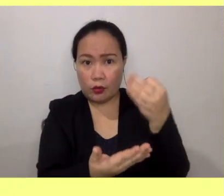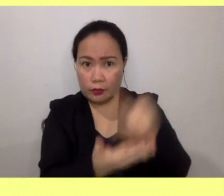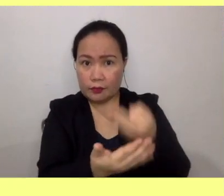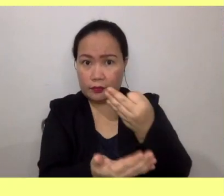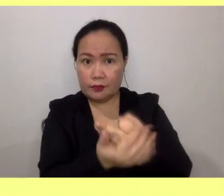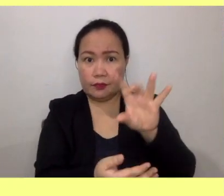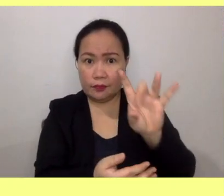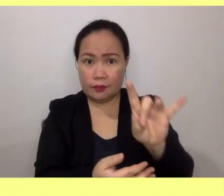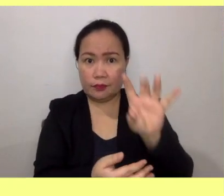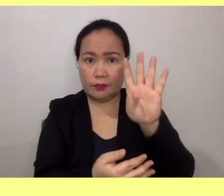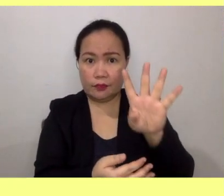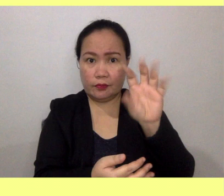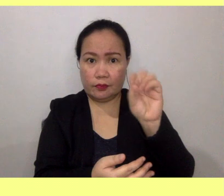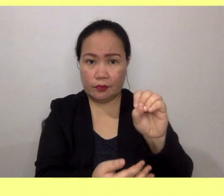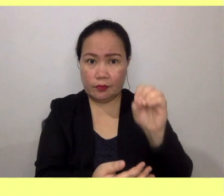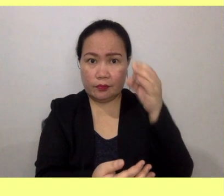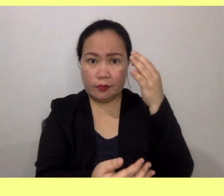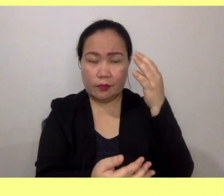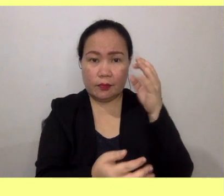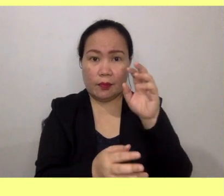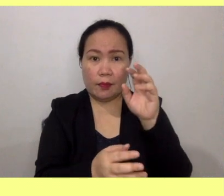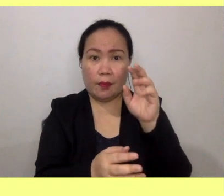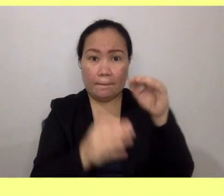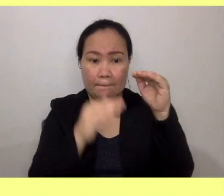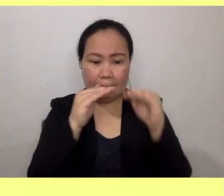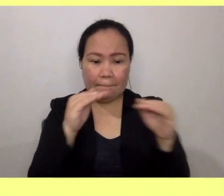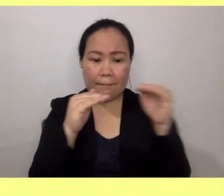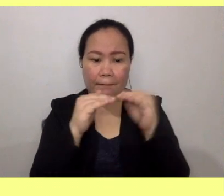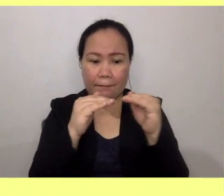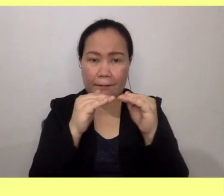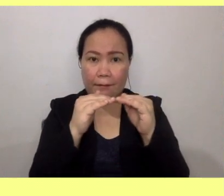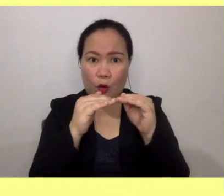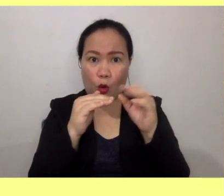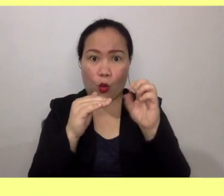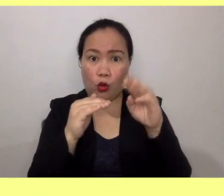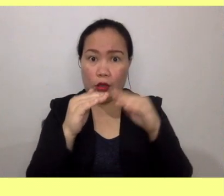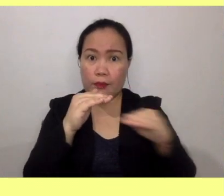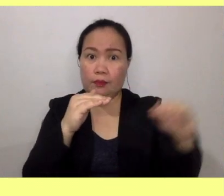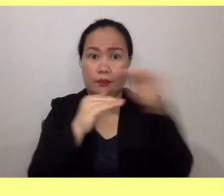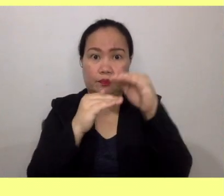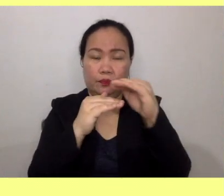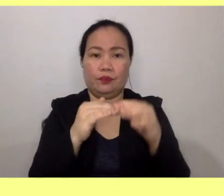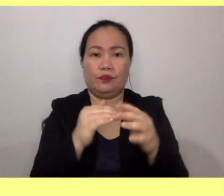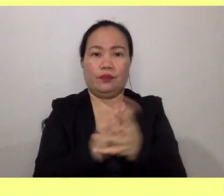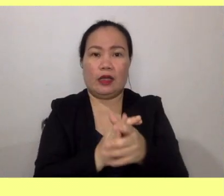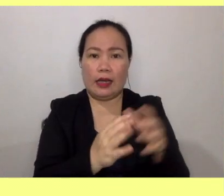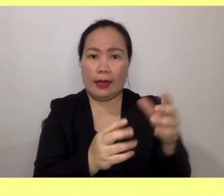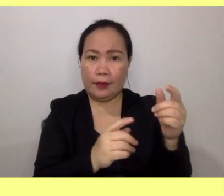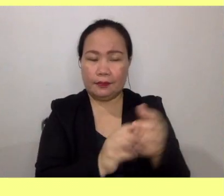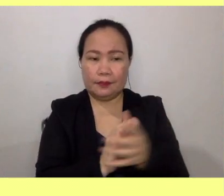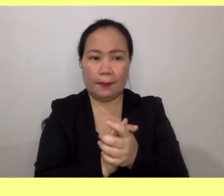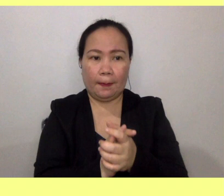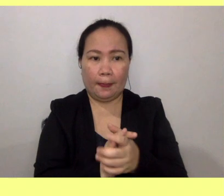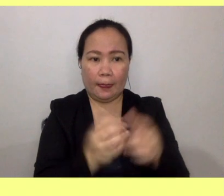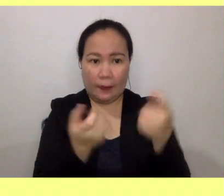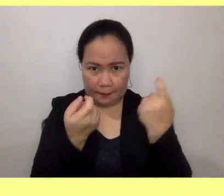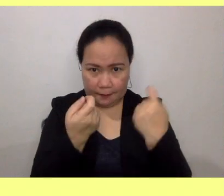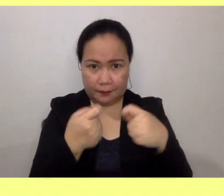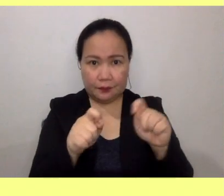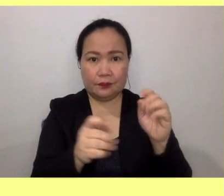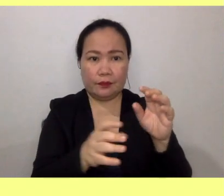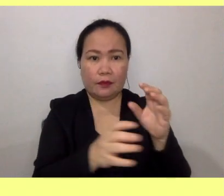yung earnings na 840 minimum. Okay? So, let us try. Kuha tayo ng isang